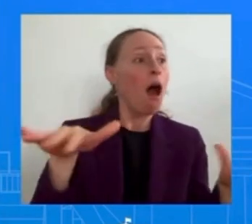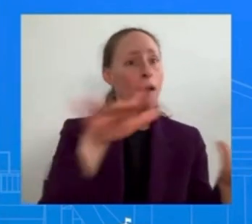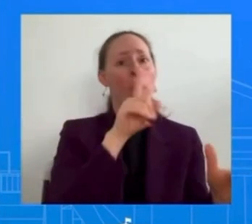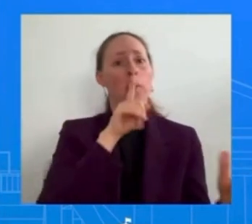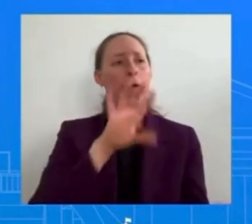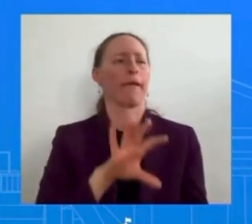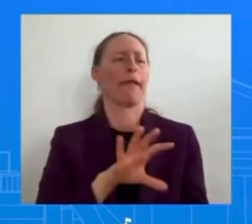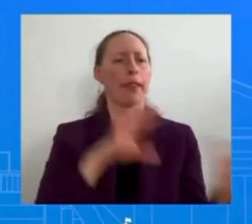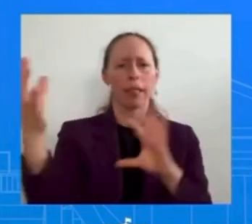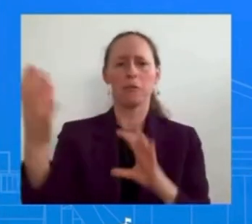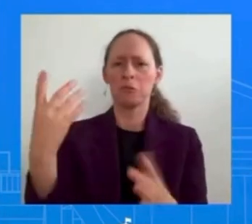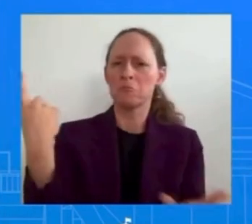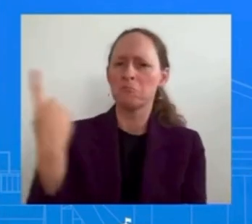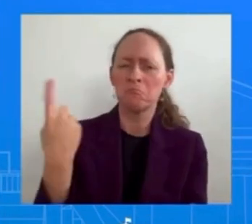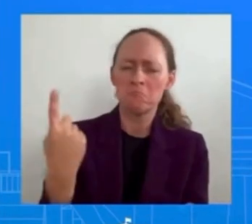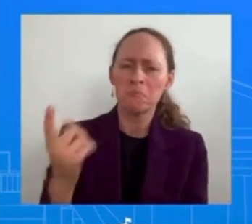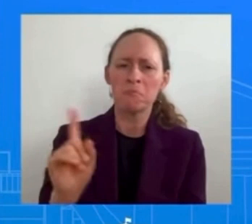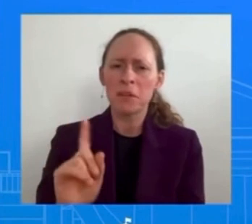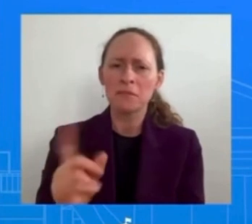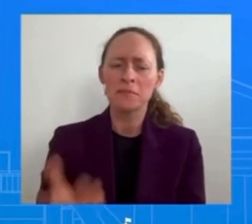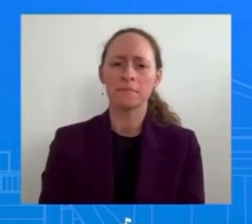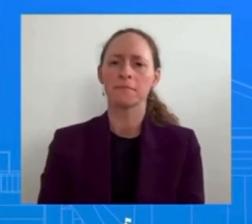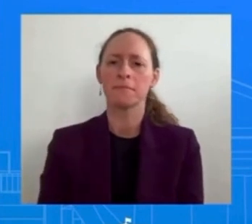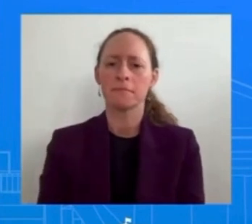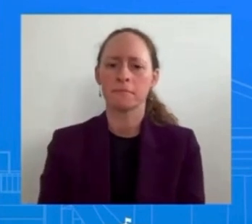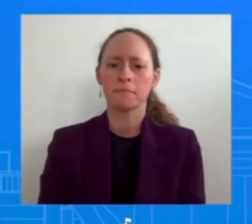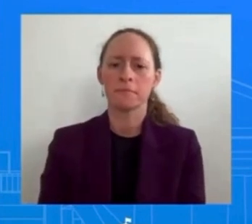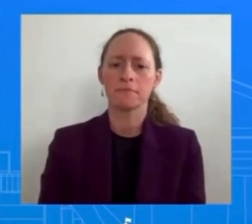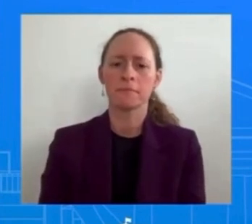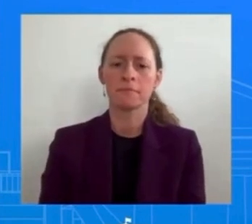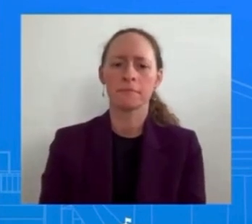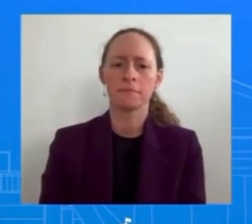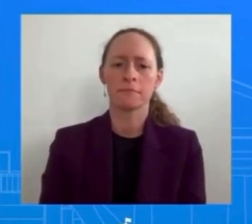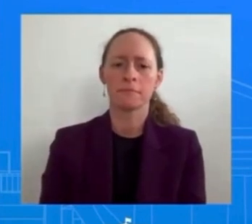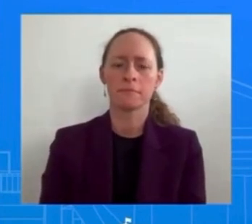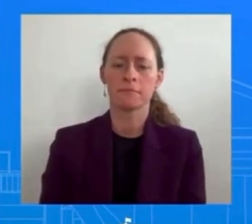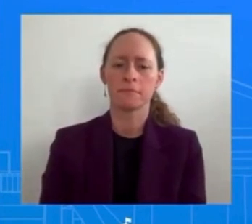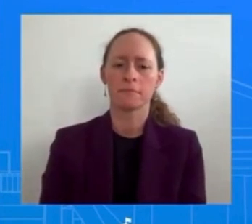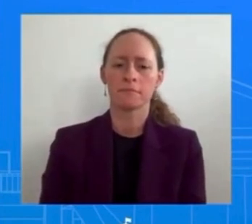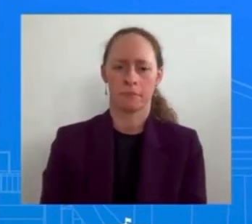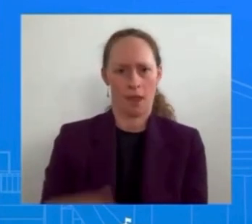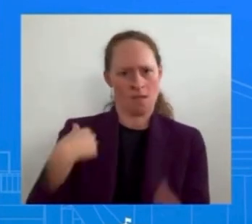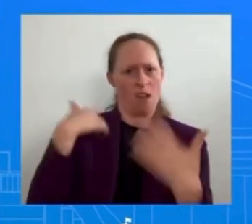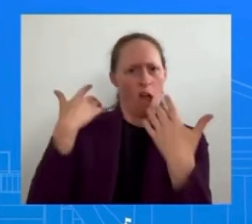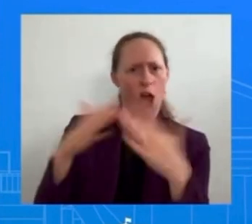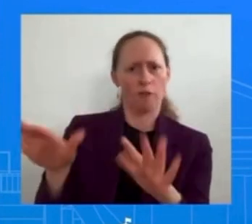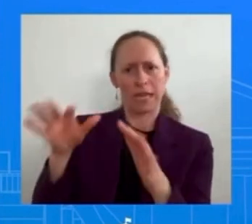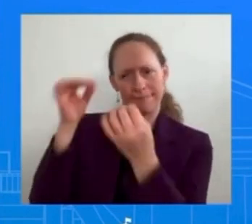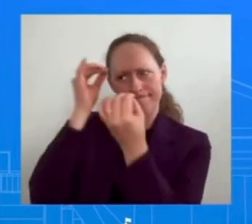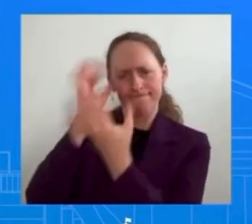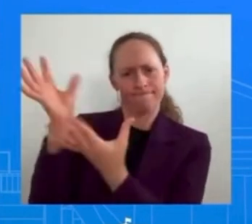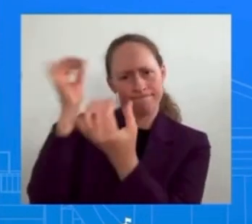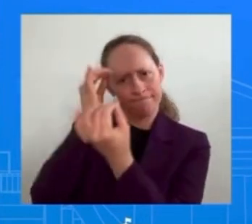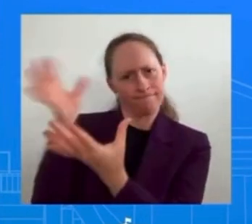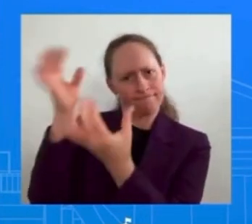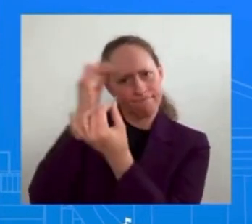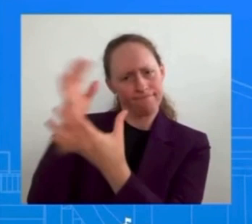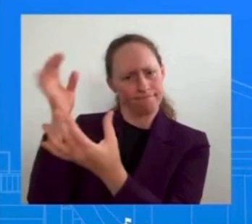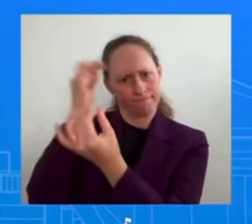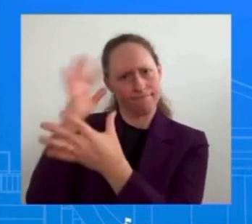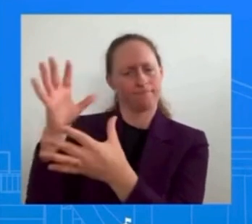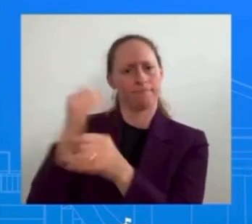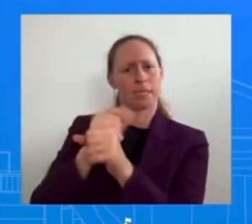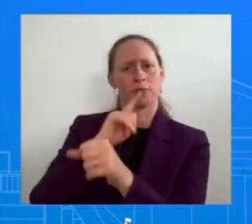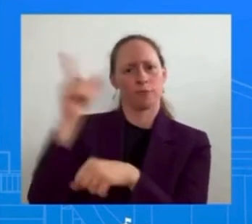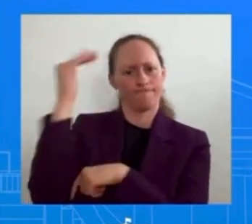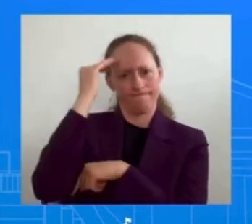have been explaining to him the dynamics of the situation on the ground and the ability to make sure that we give the space to our search and rescue teams to continue to